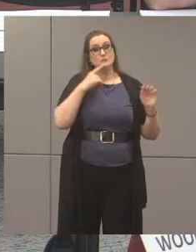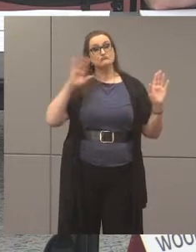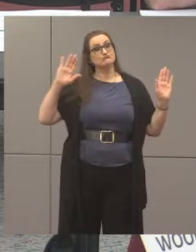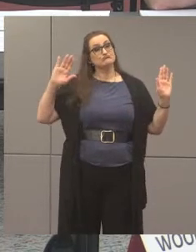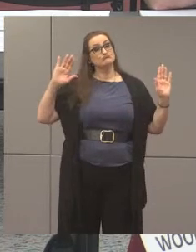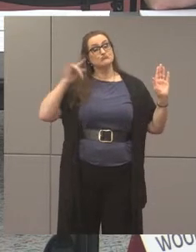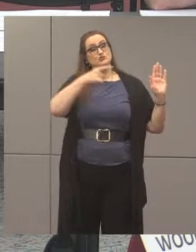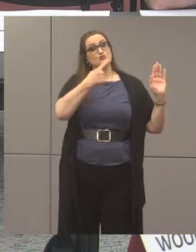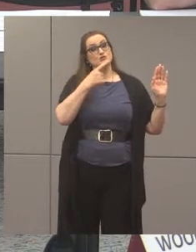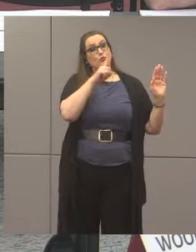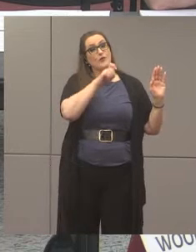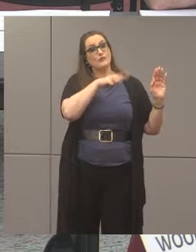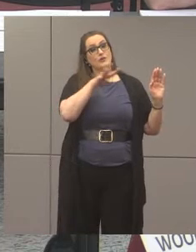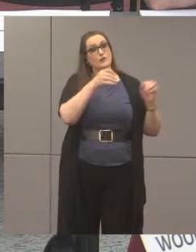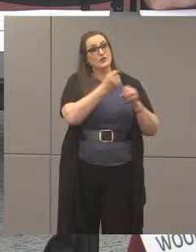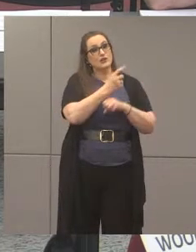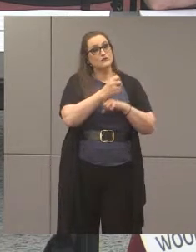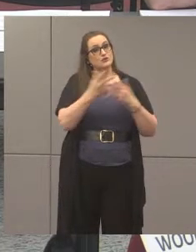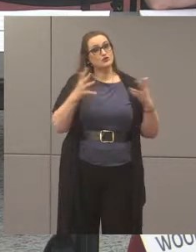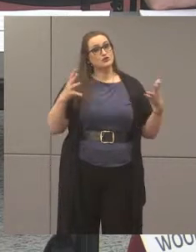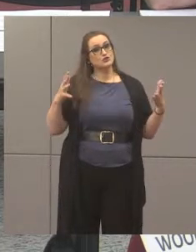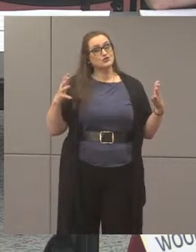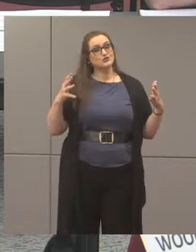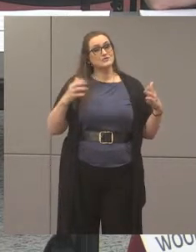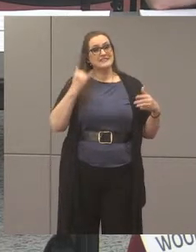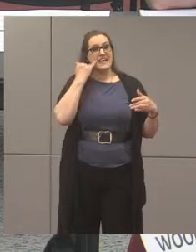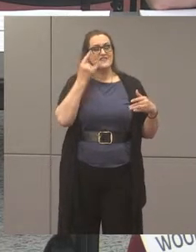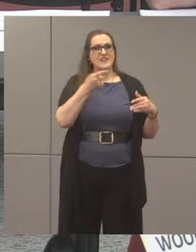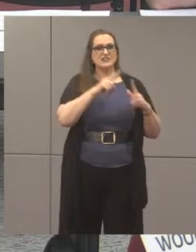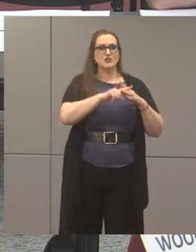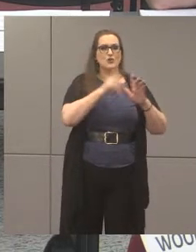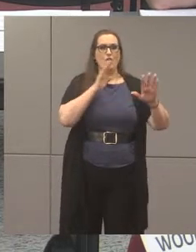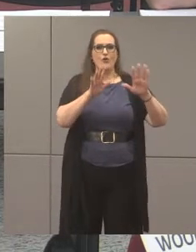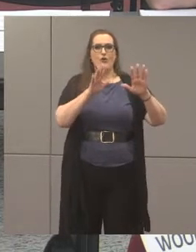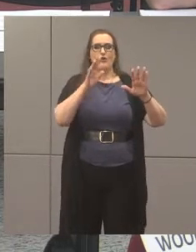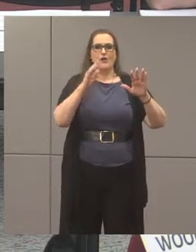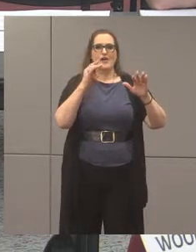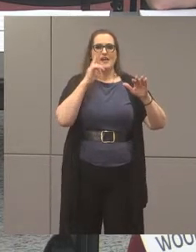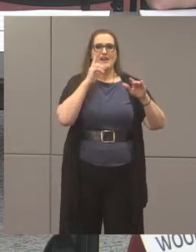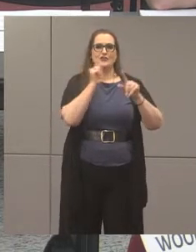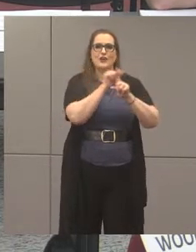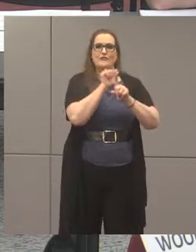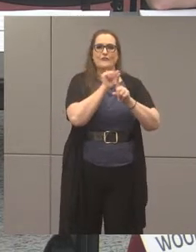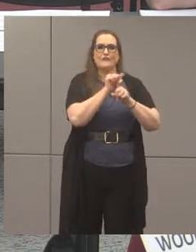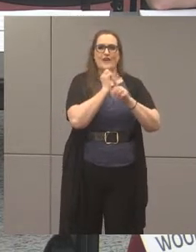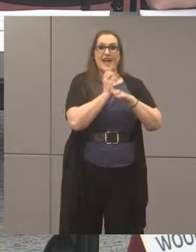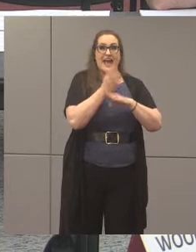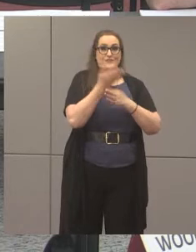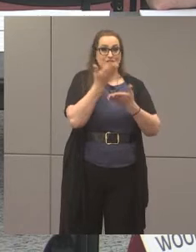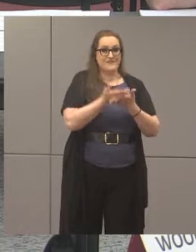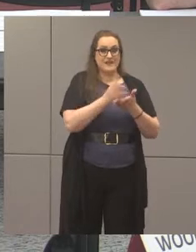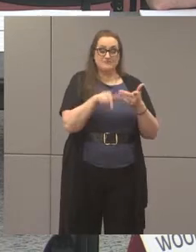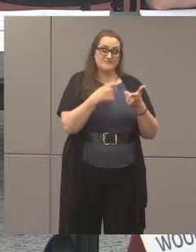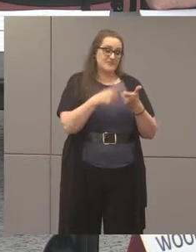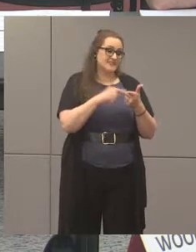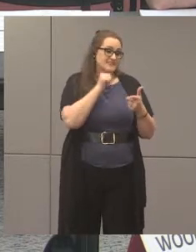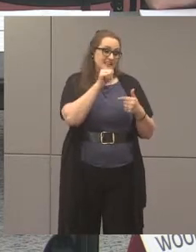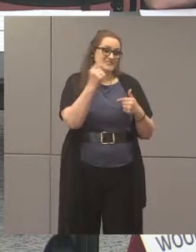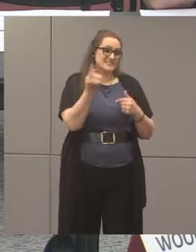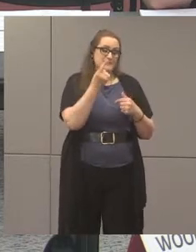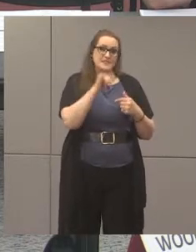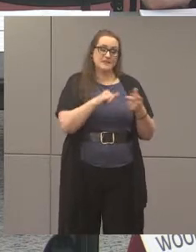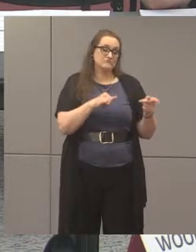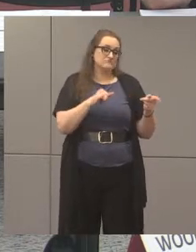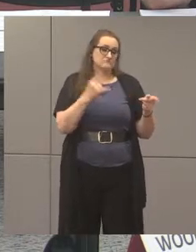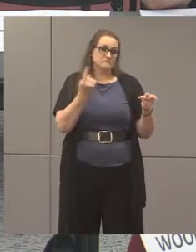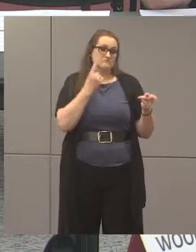guys said 144 a year. And like, if they start pulling anything tricky after the fact, then it's not something, that's